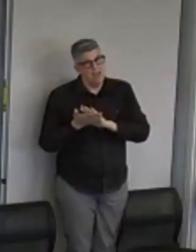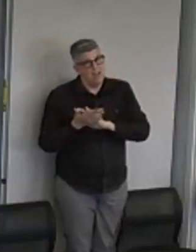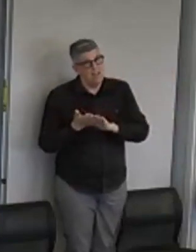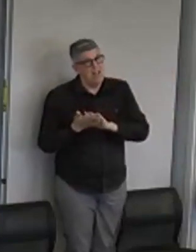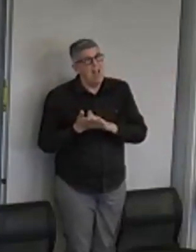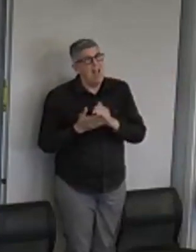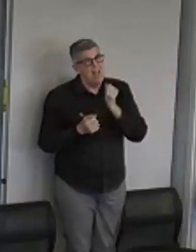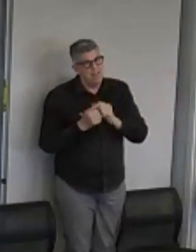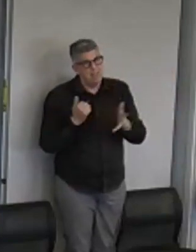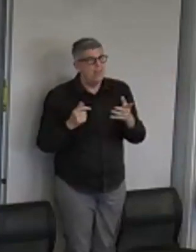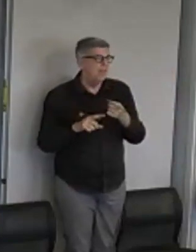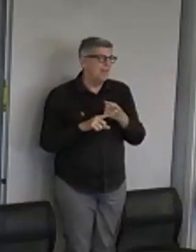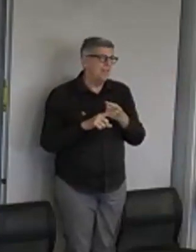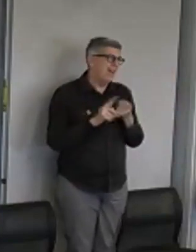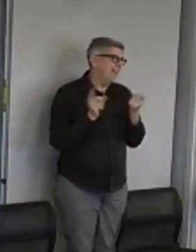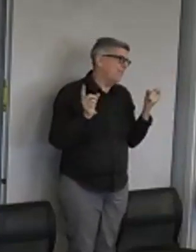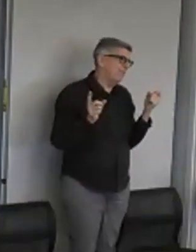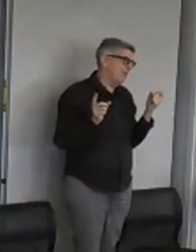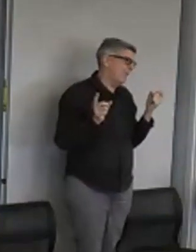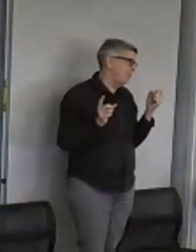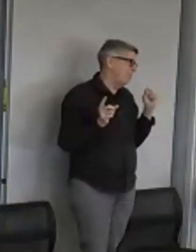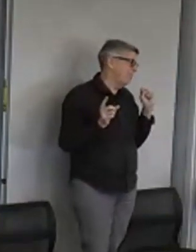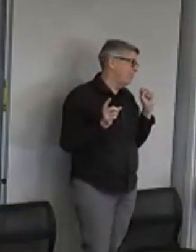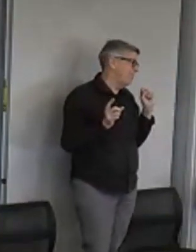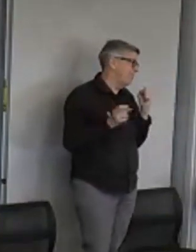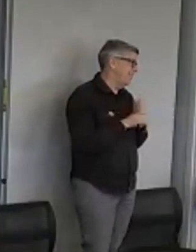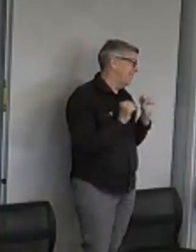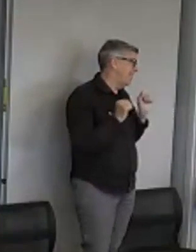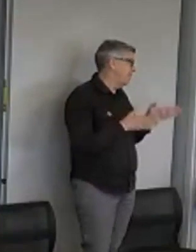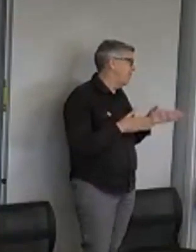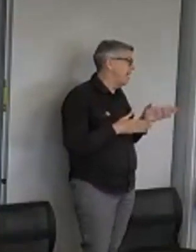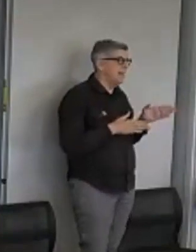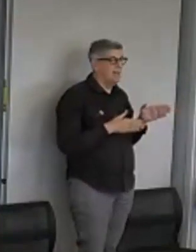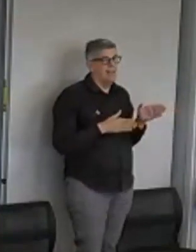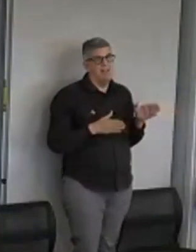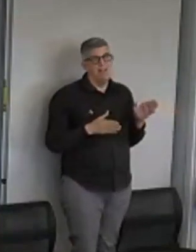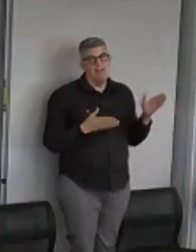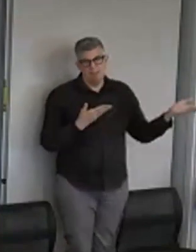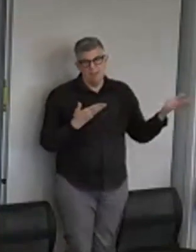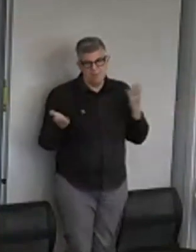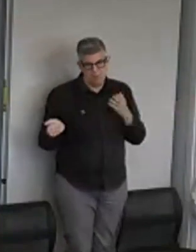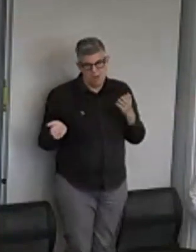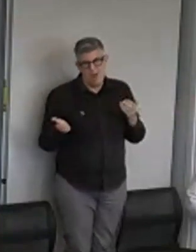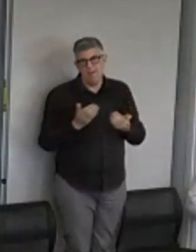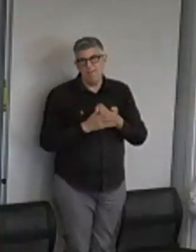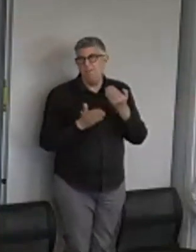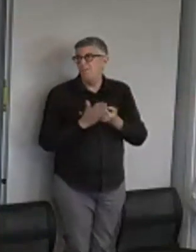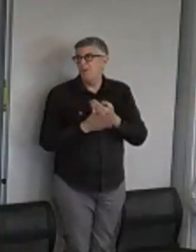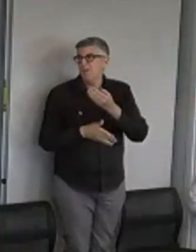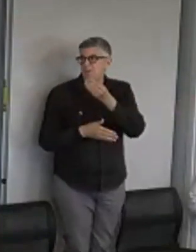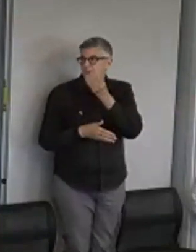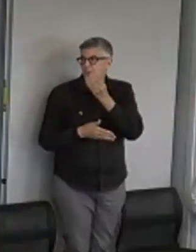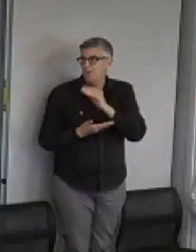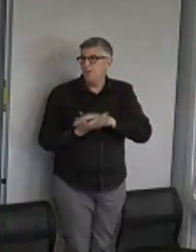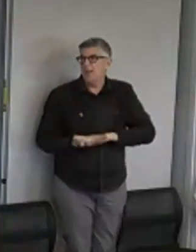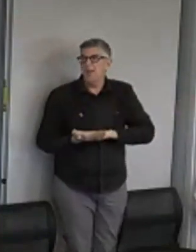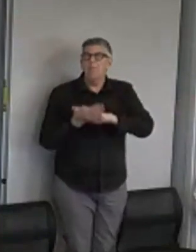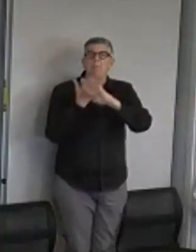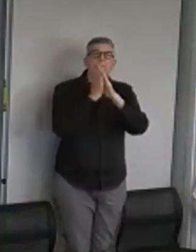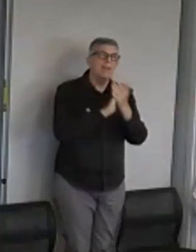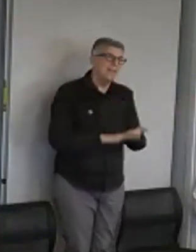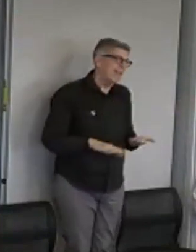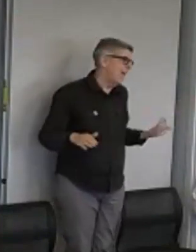tray. They had raw, fresh ingredients that they transformed into food on skewers and